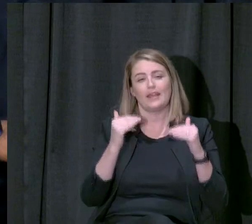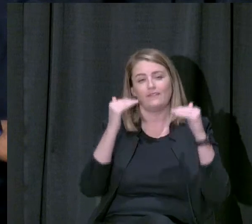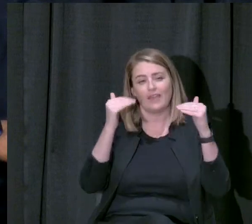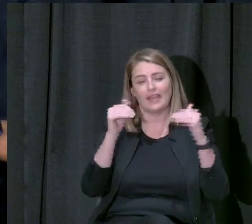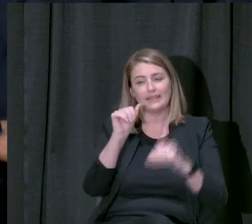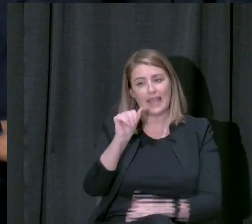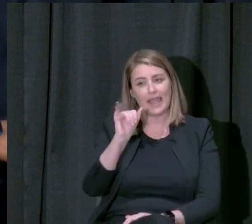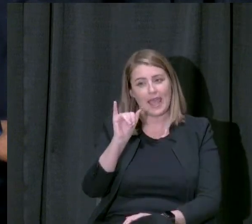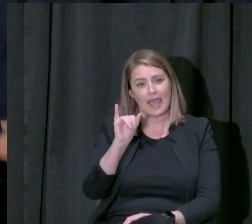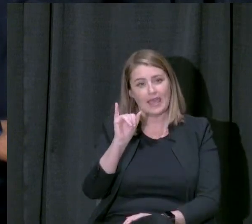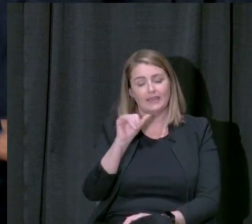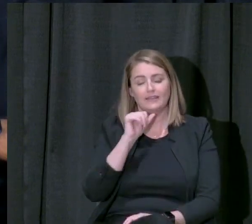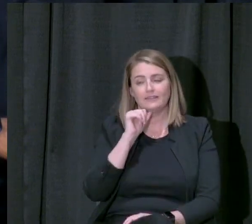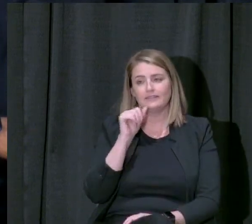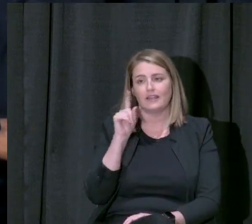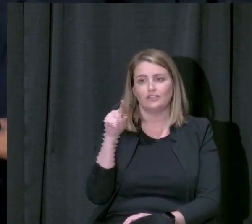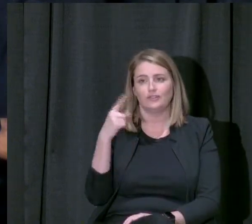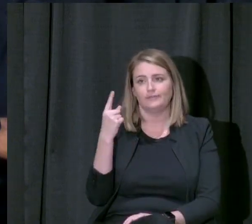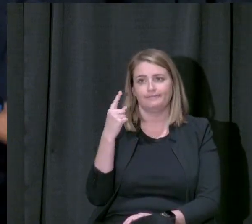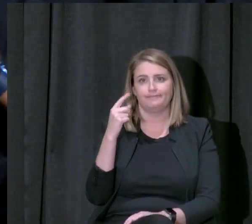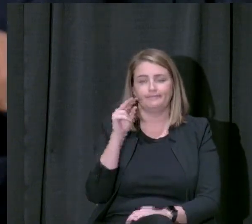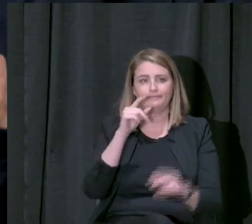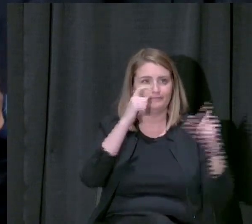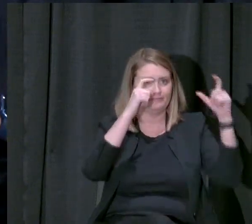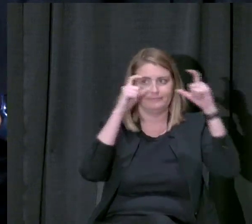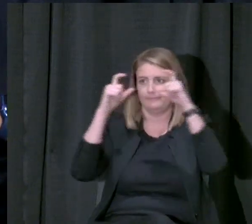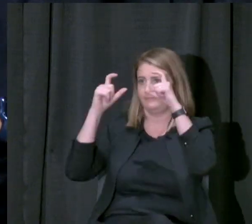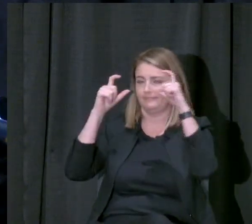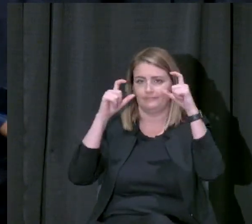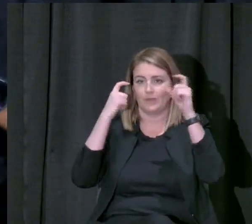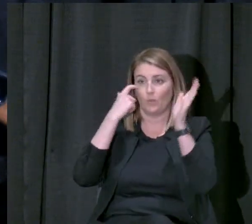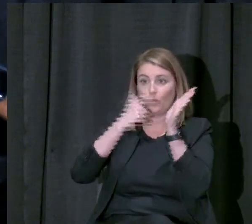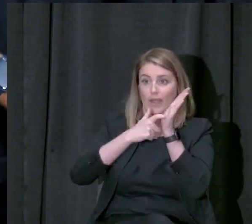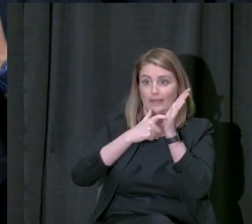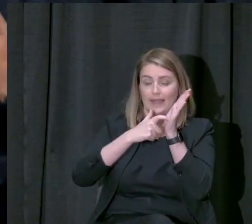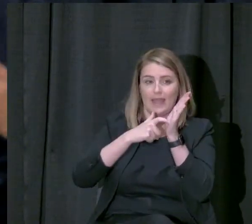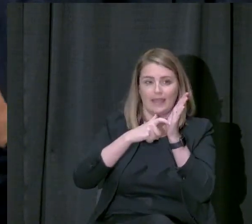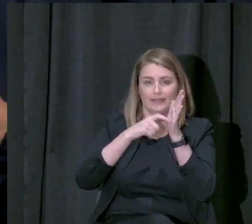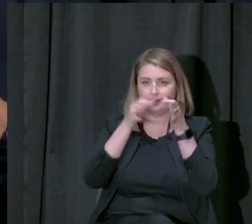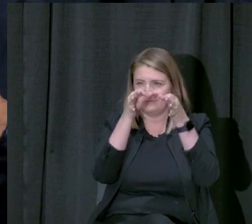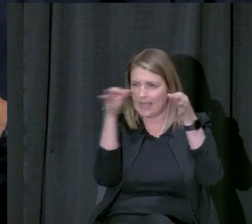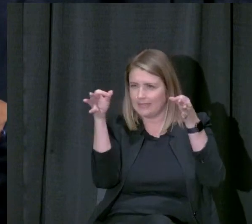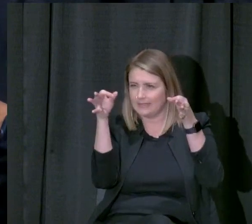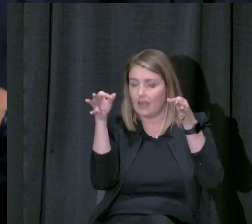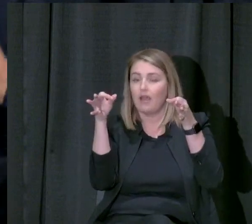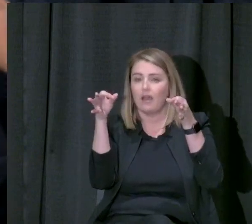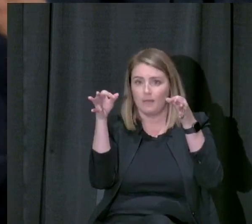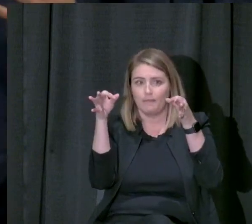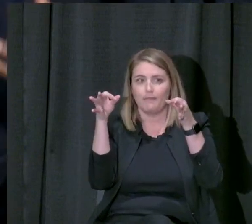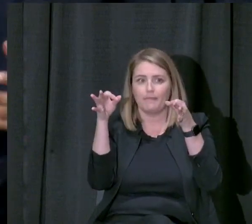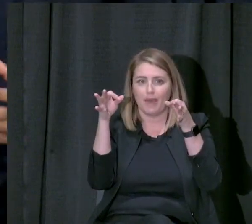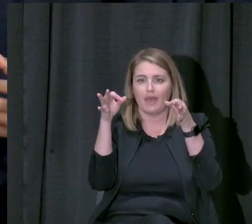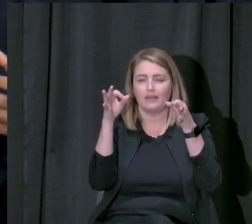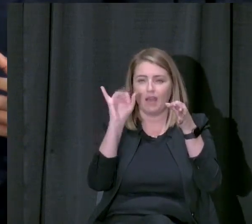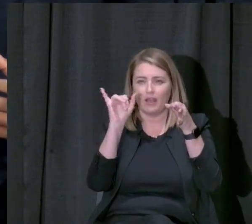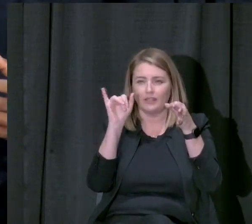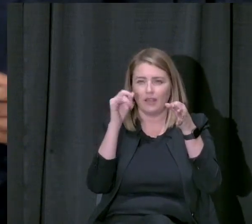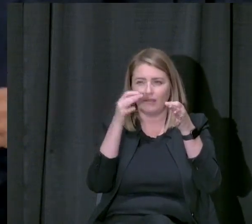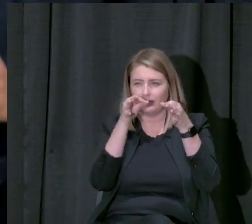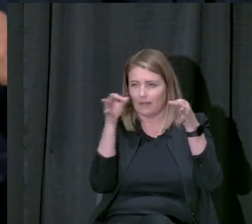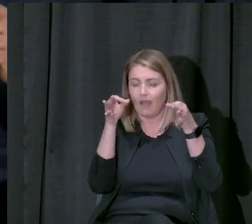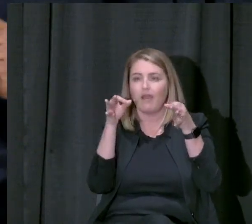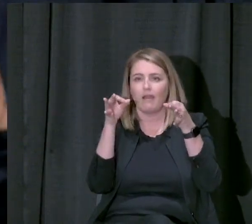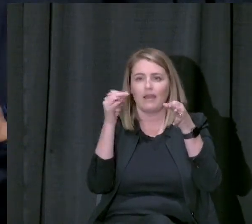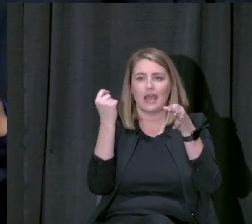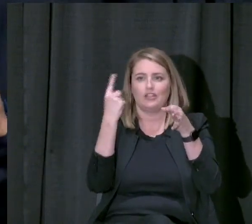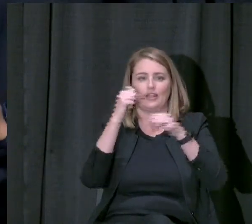which is not just able to recognize text, but it's also able to make sense of it and understand the structure of text, right?